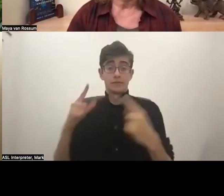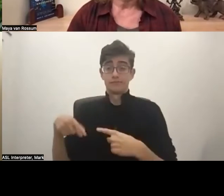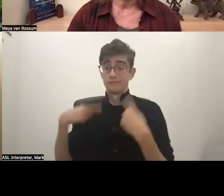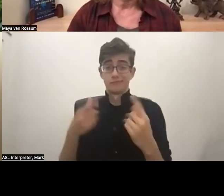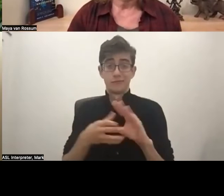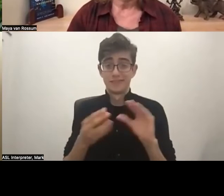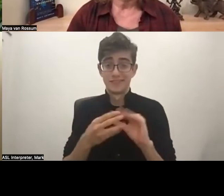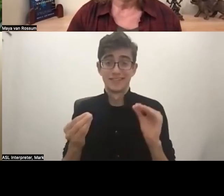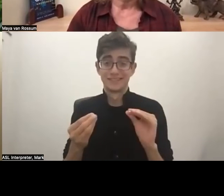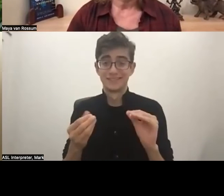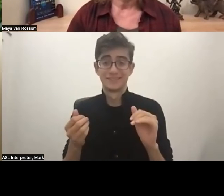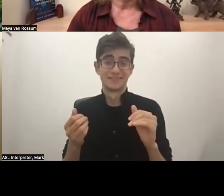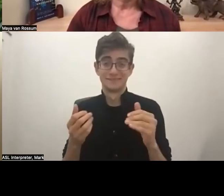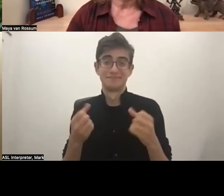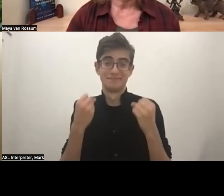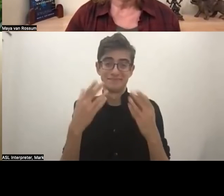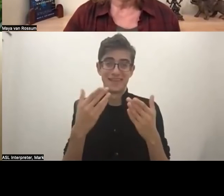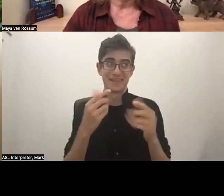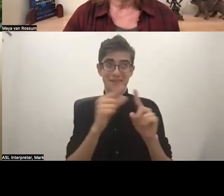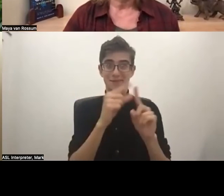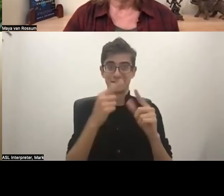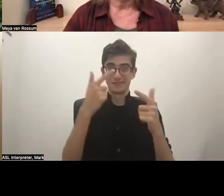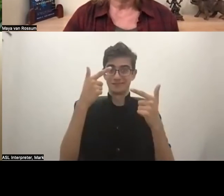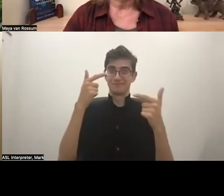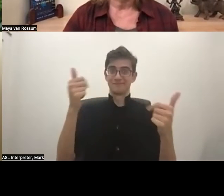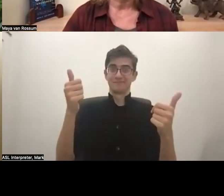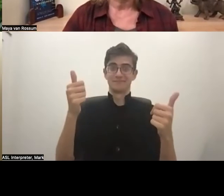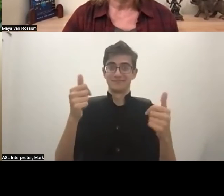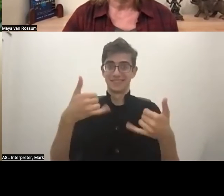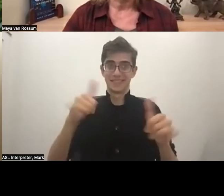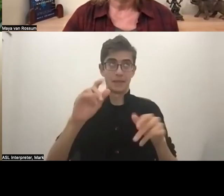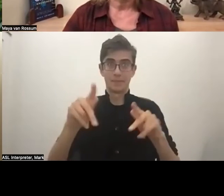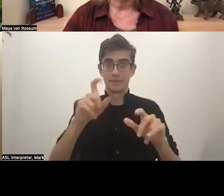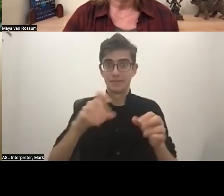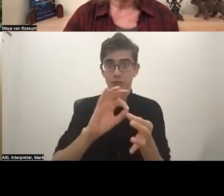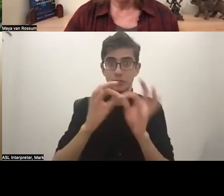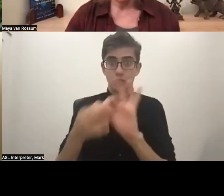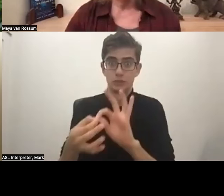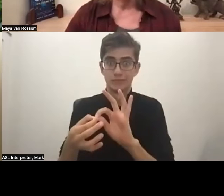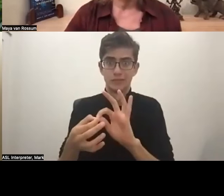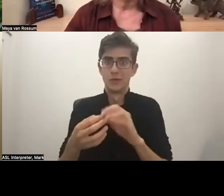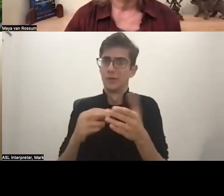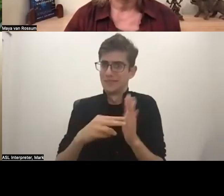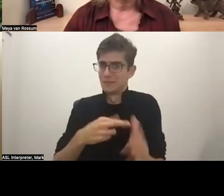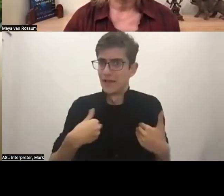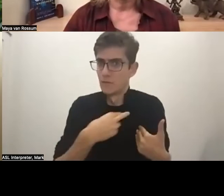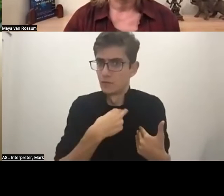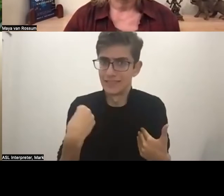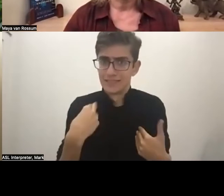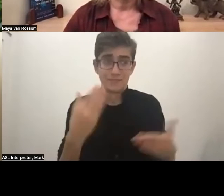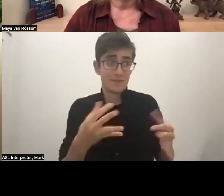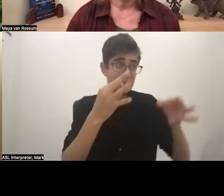things are going to be left to interpretation. There are risks involved, with this new amendment and how we're going to go